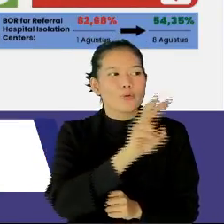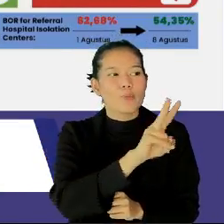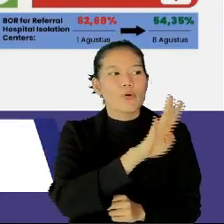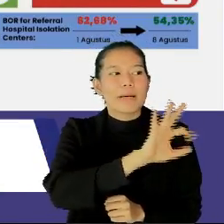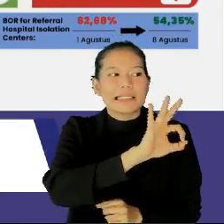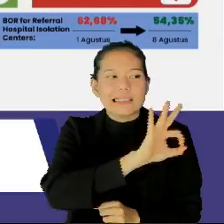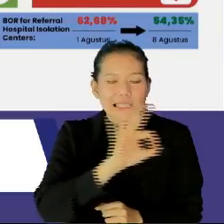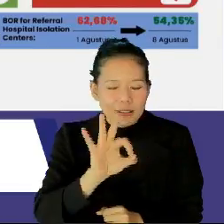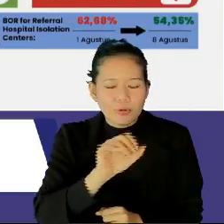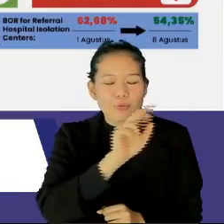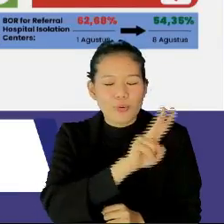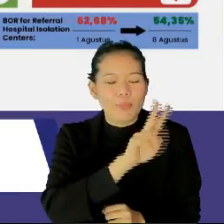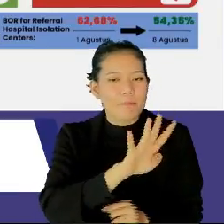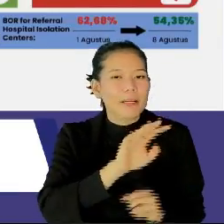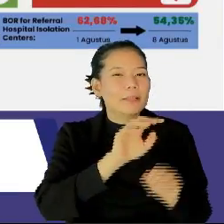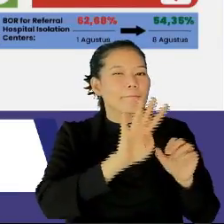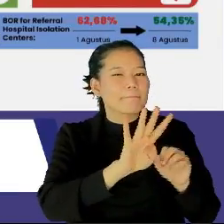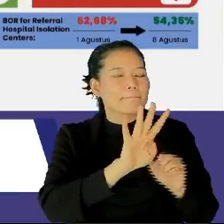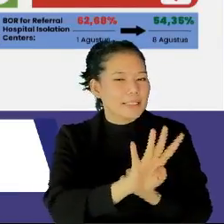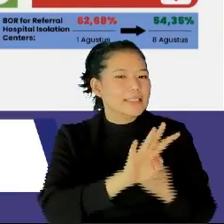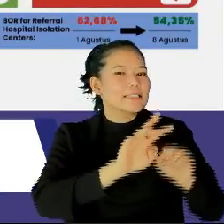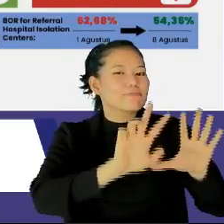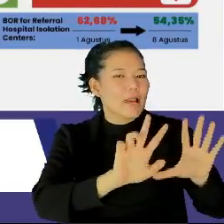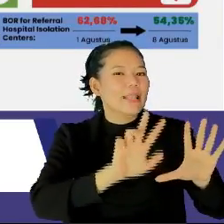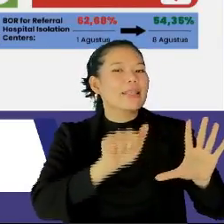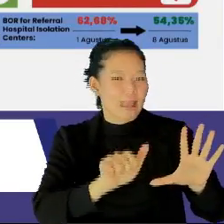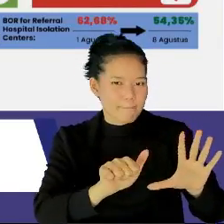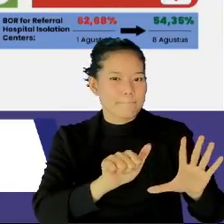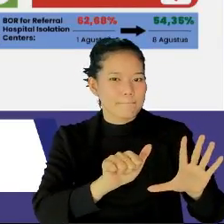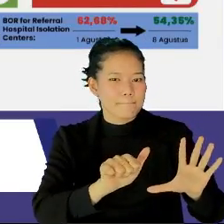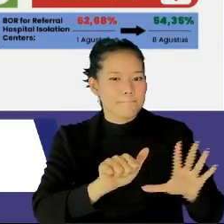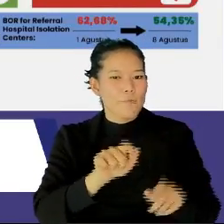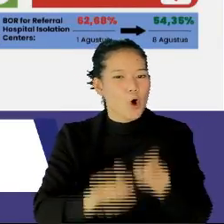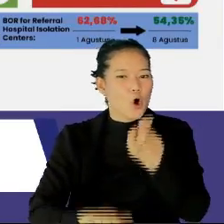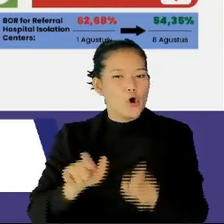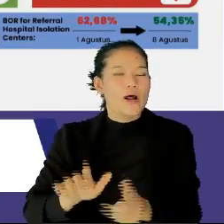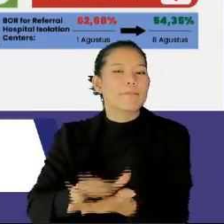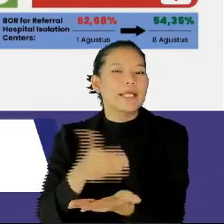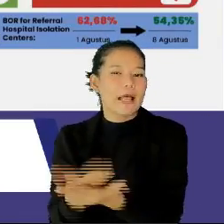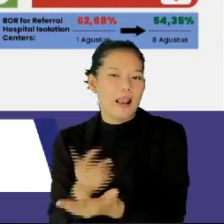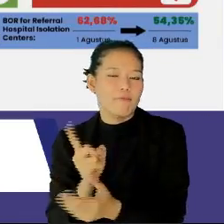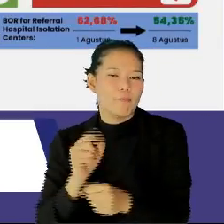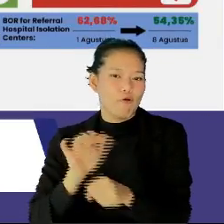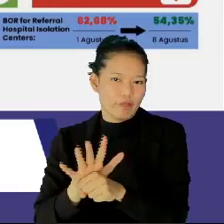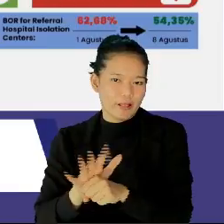24,496 lives, with an average daily death of over 1,000 people.